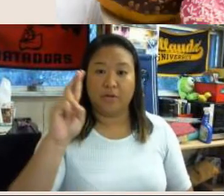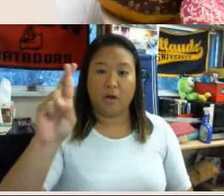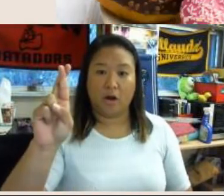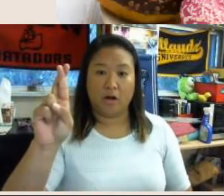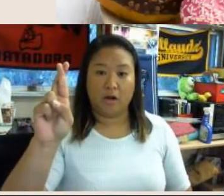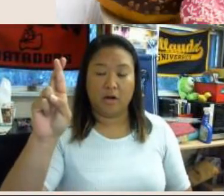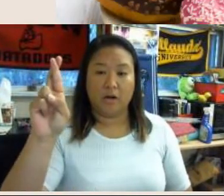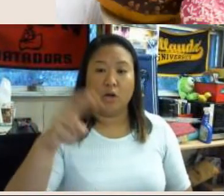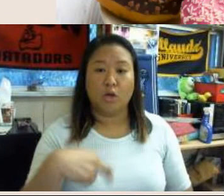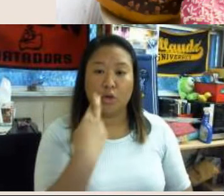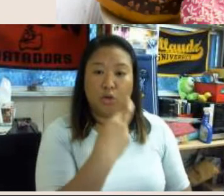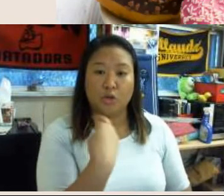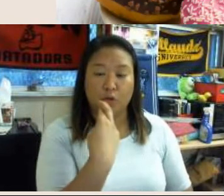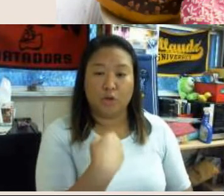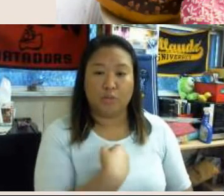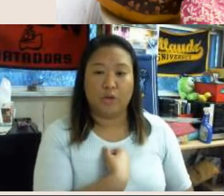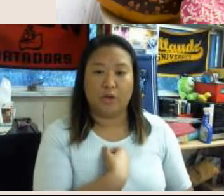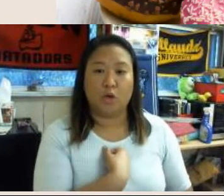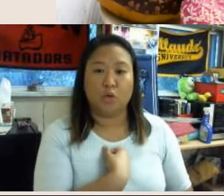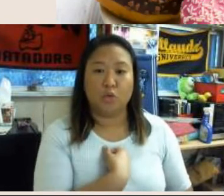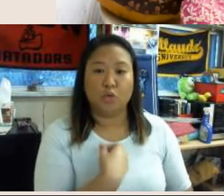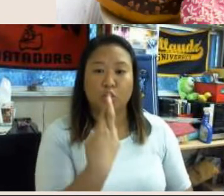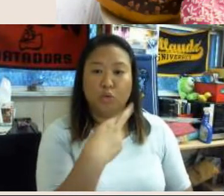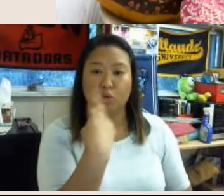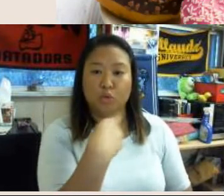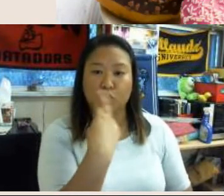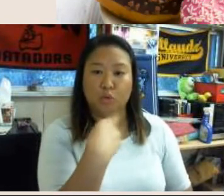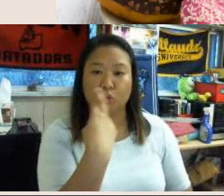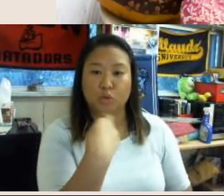Donut with an R, donut, and then you go ooh.